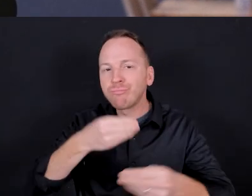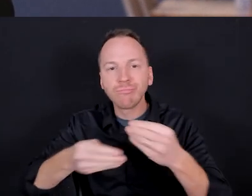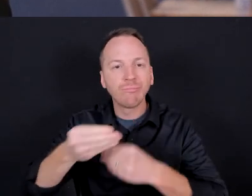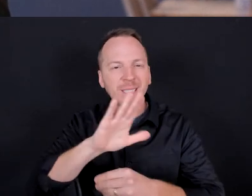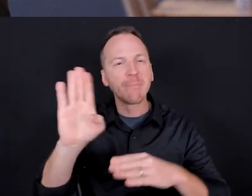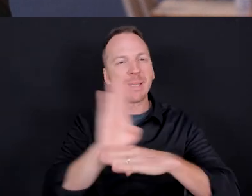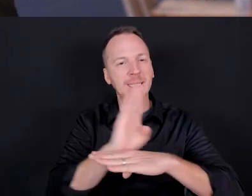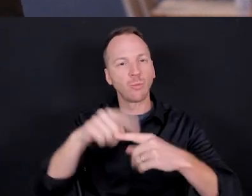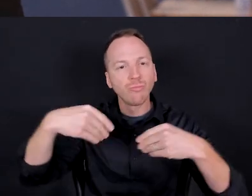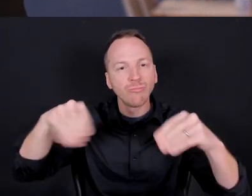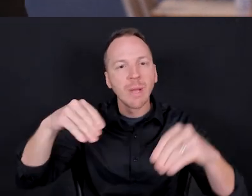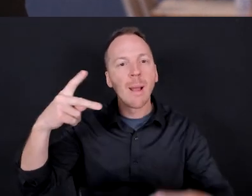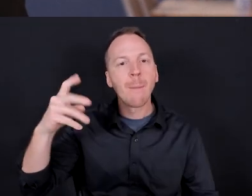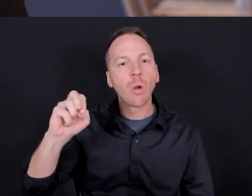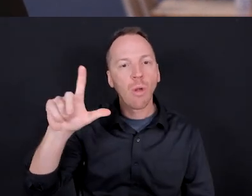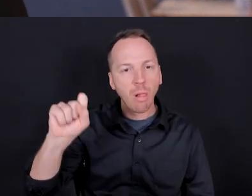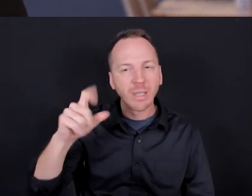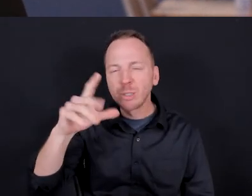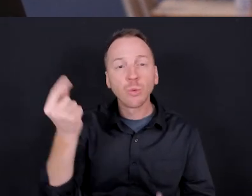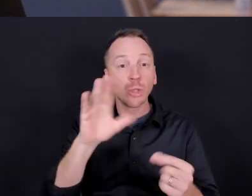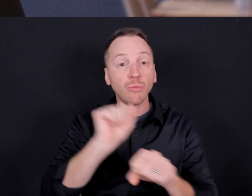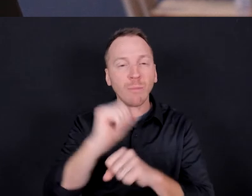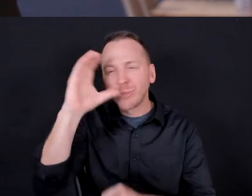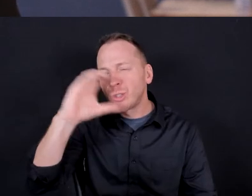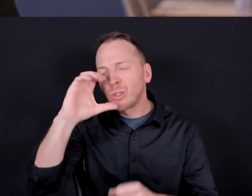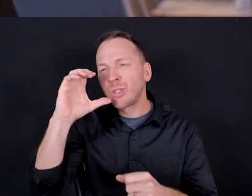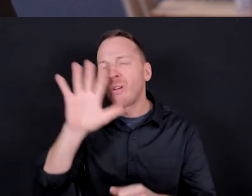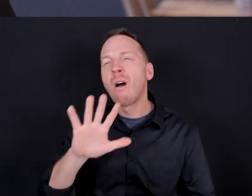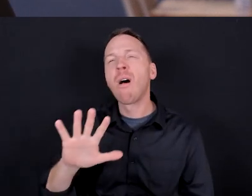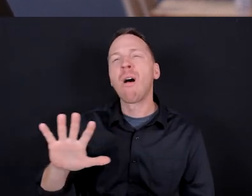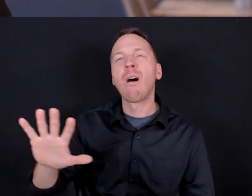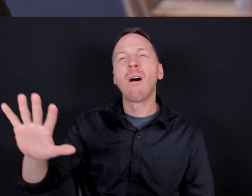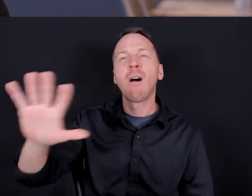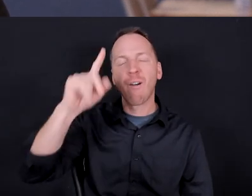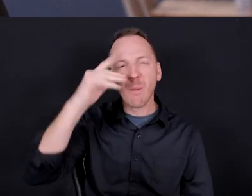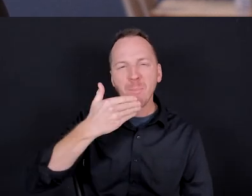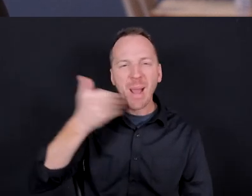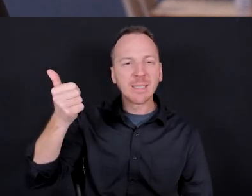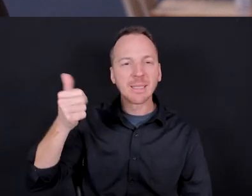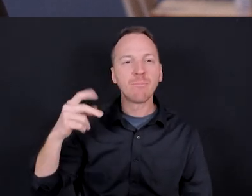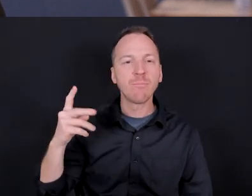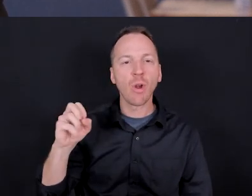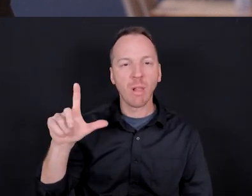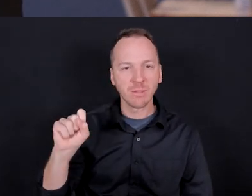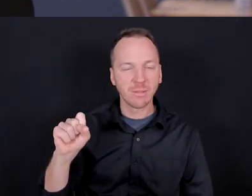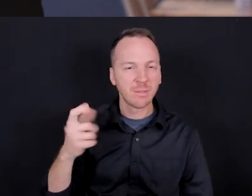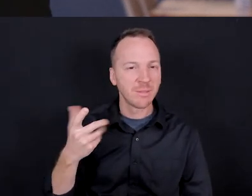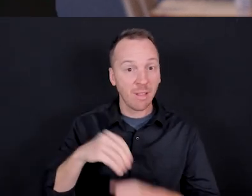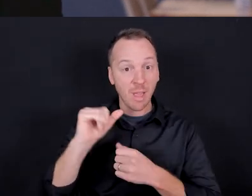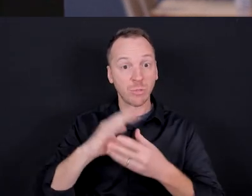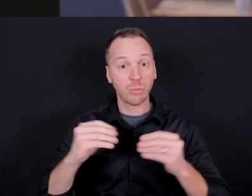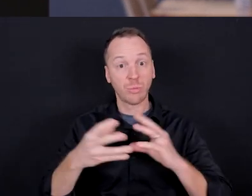it his business to search far and wide for the best ones. And of course, in this